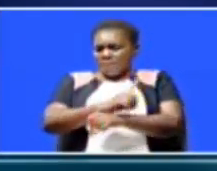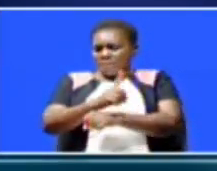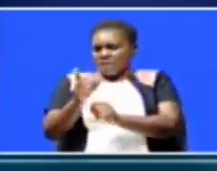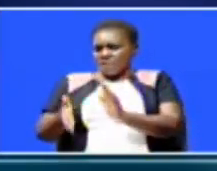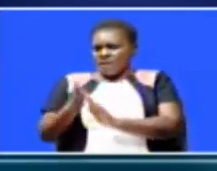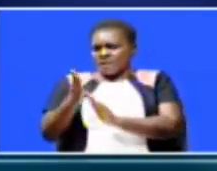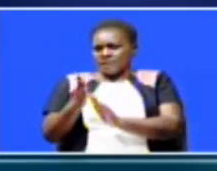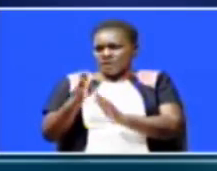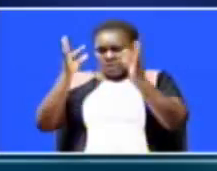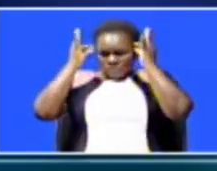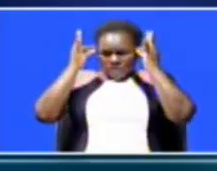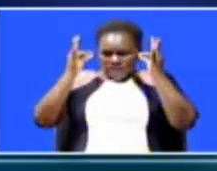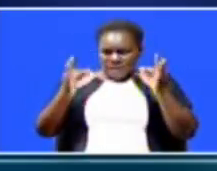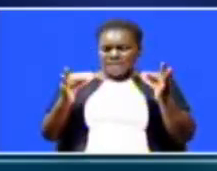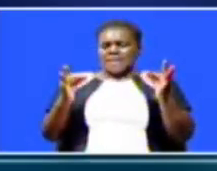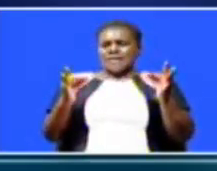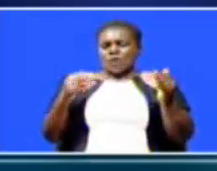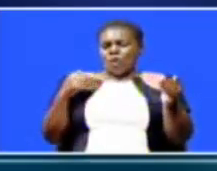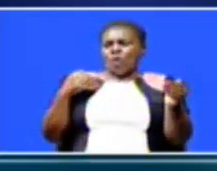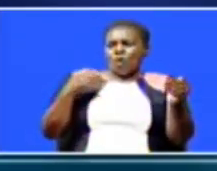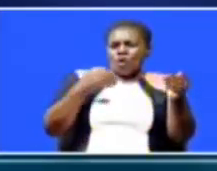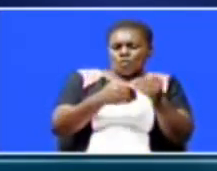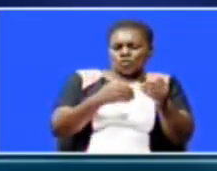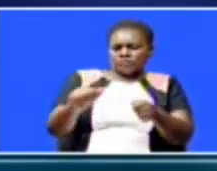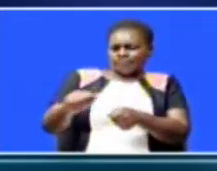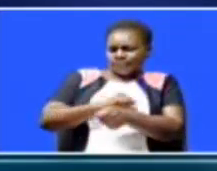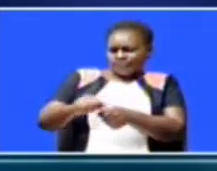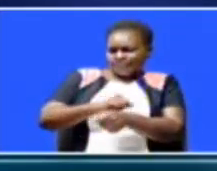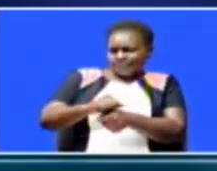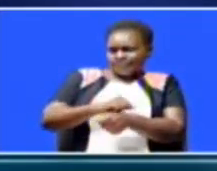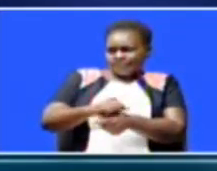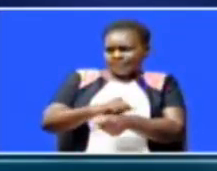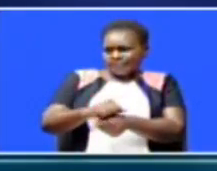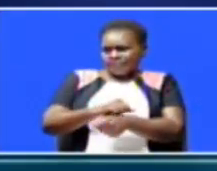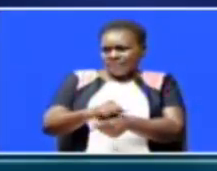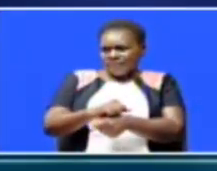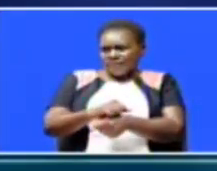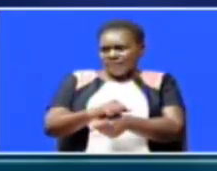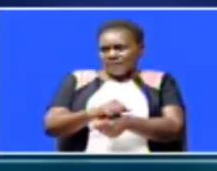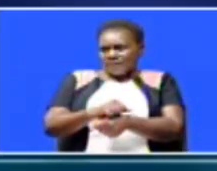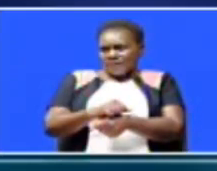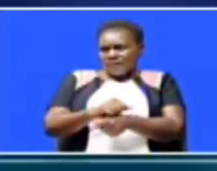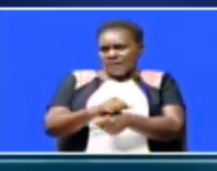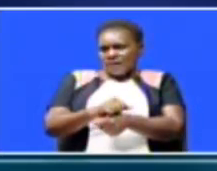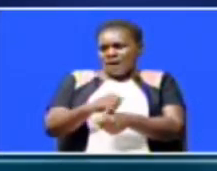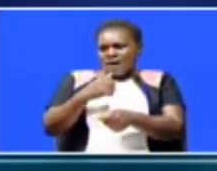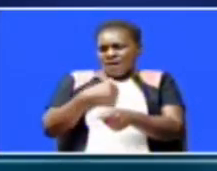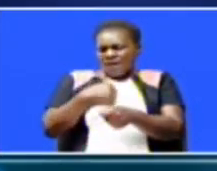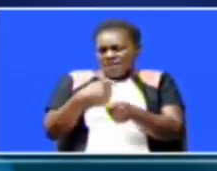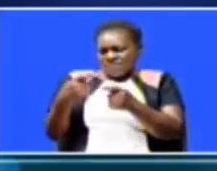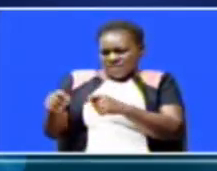and the wedding bells are now ringing louder. Polishing, dusting and a proper hairdo, this comes with a lot of